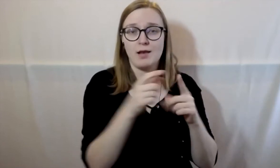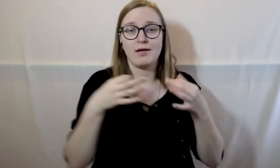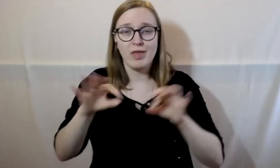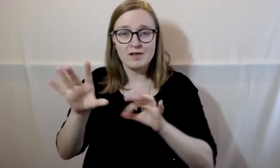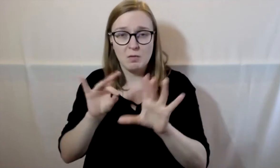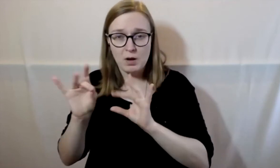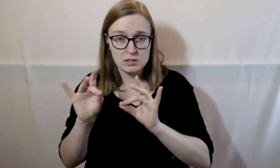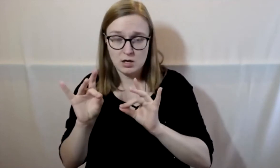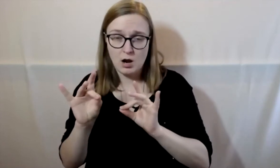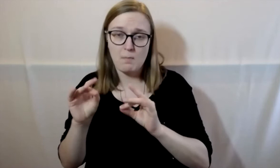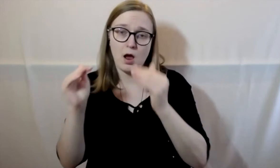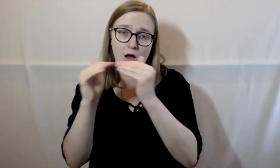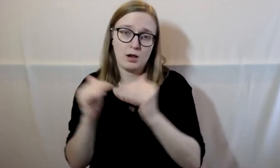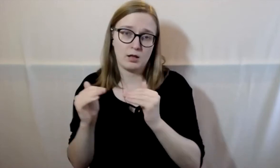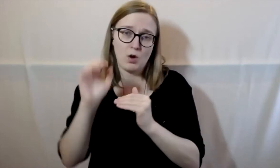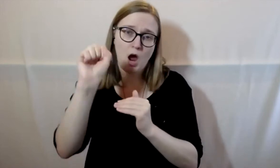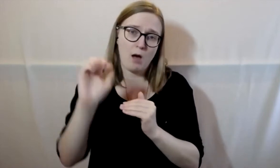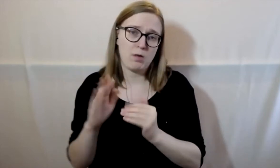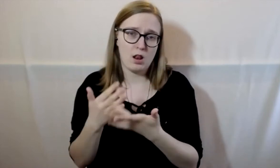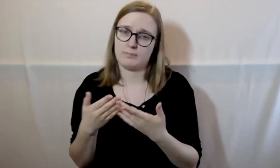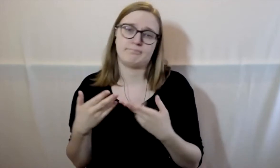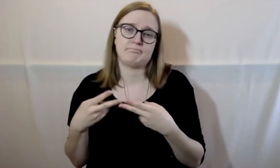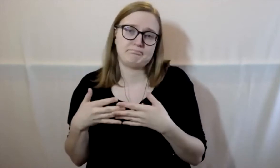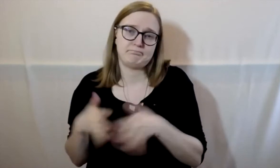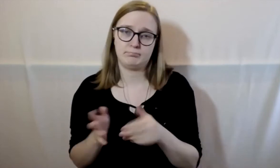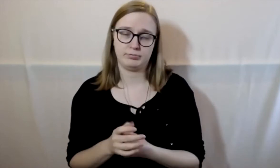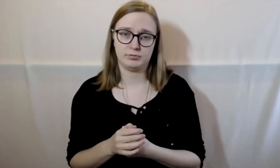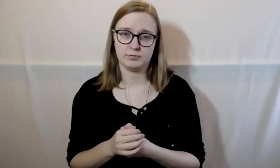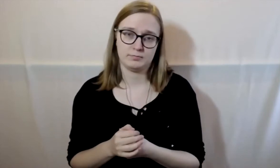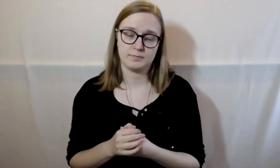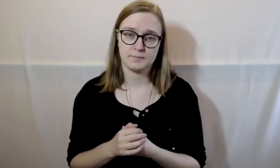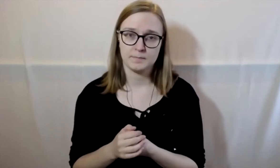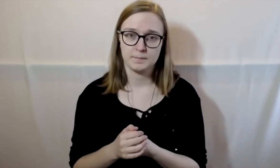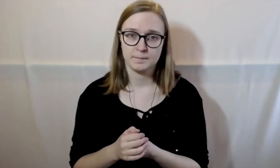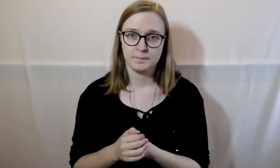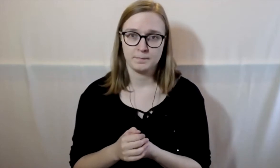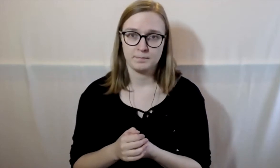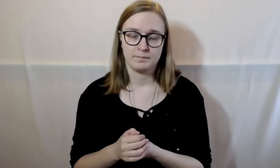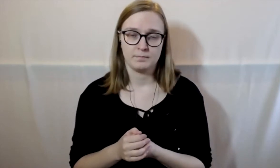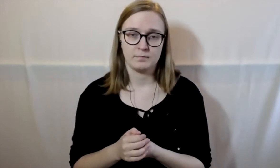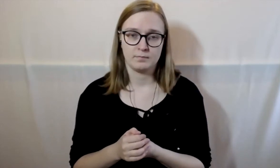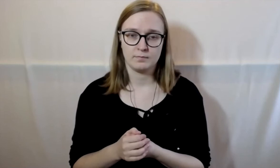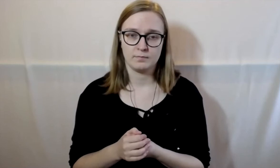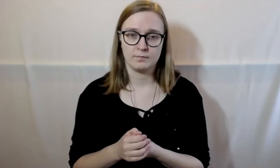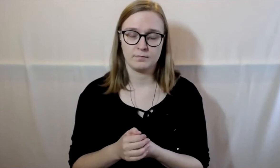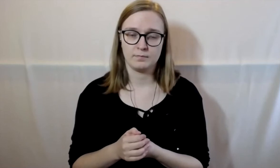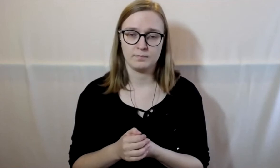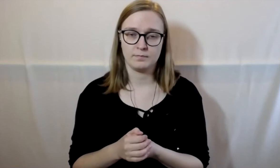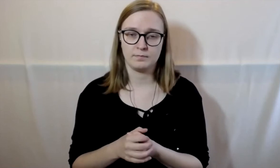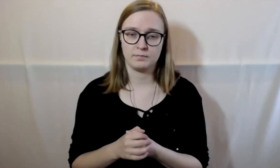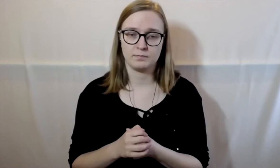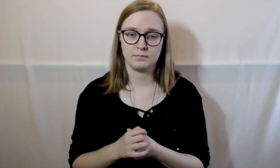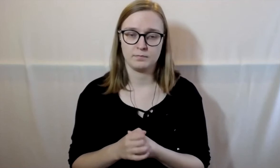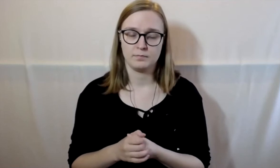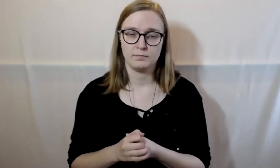subjects are not mandatory, only to choose, then could be only